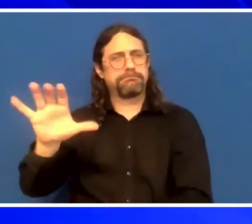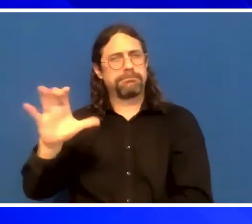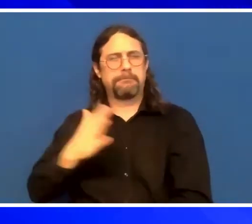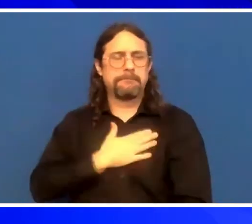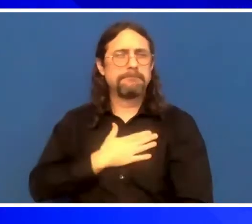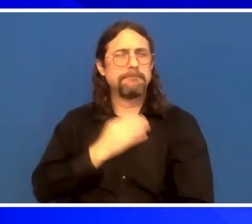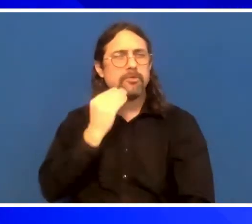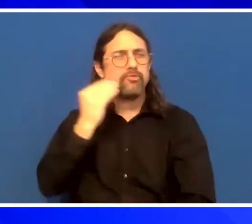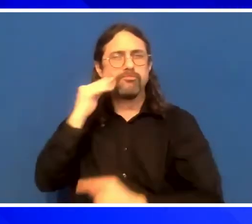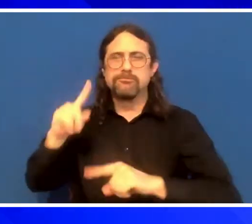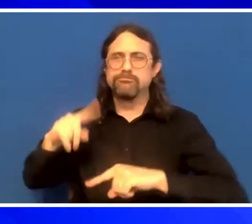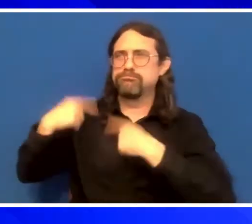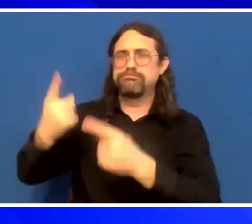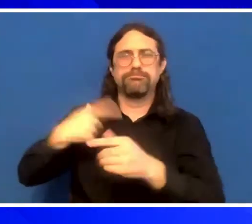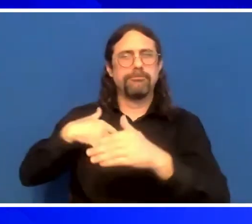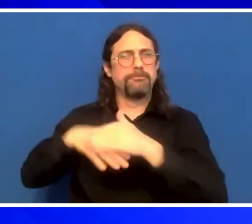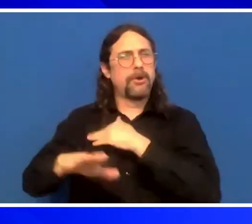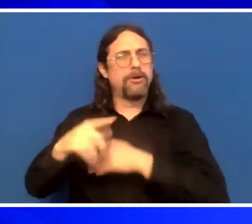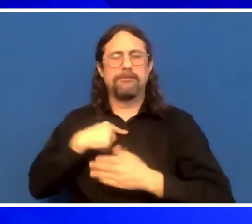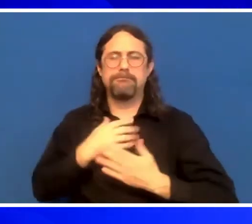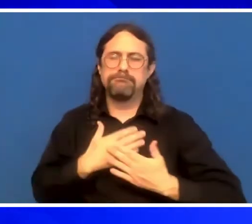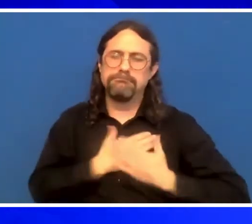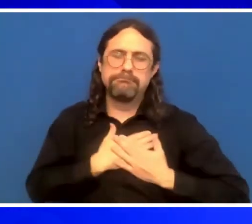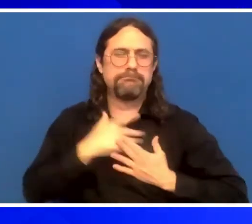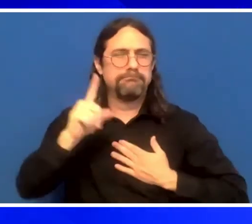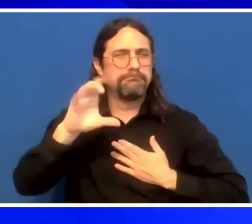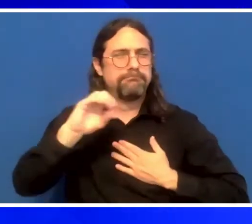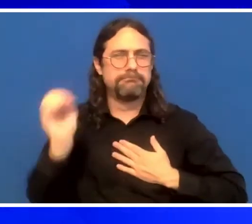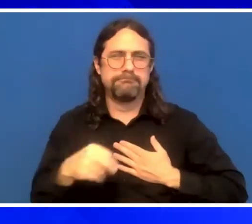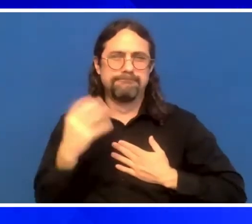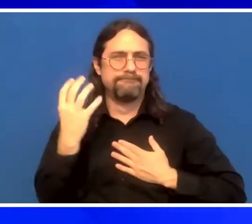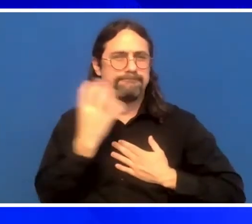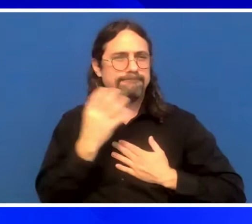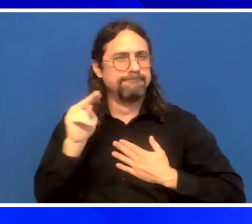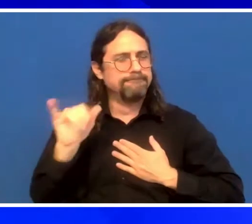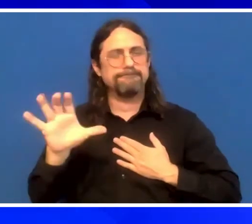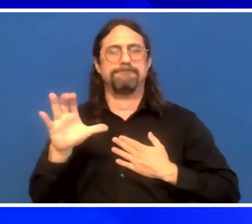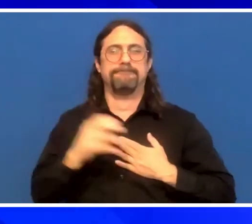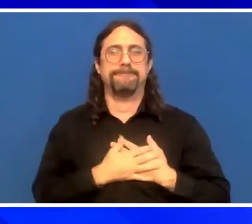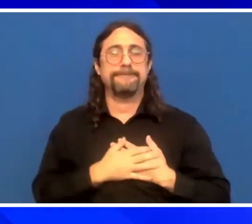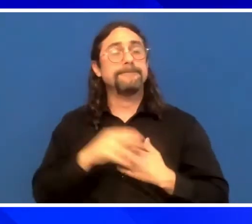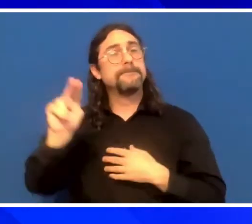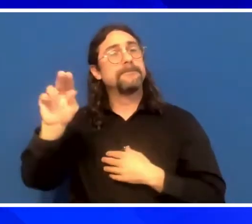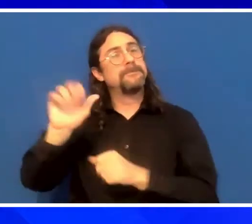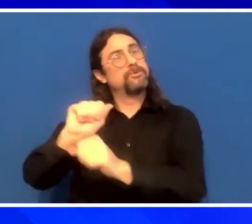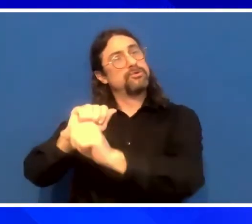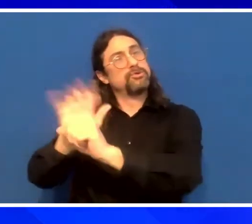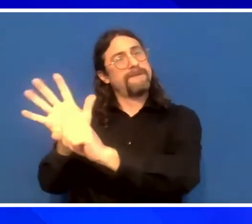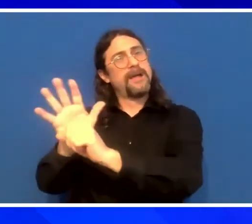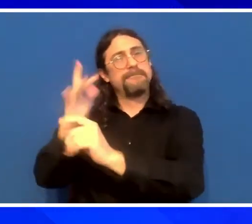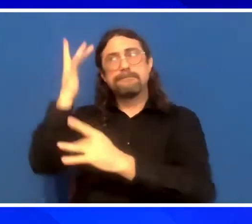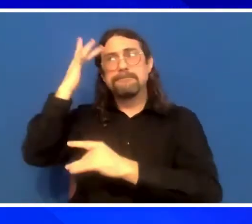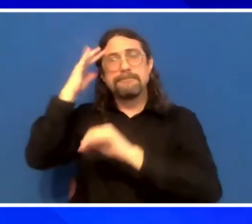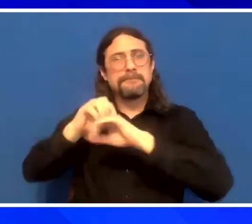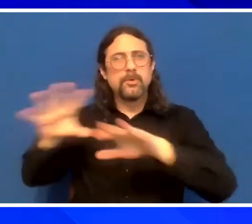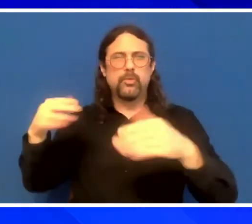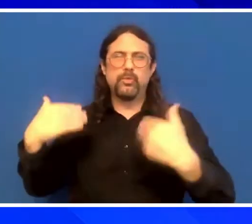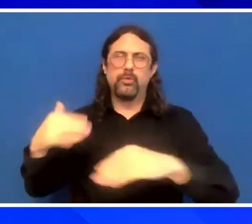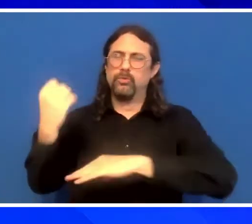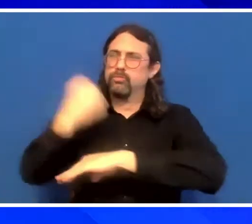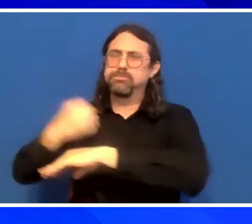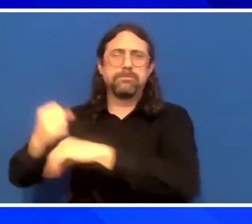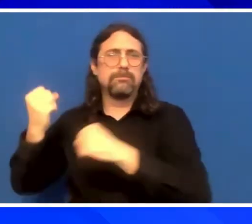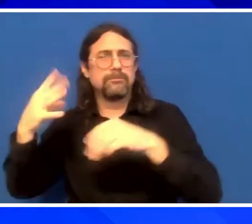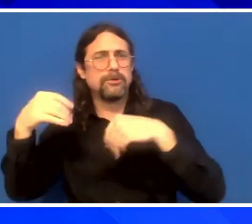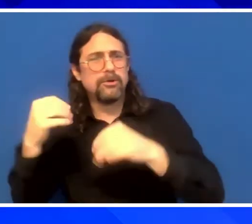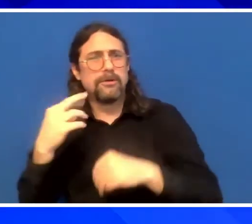The COVID-19 pandemic has shut many of our stores and restaurants, and I'm calling for the city to give grants to long-running